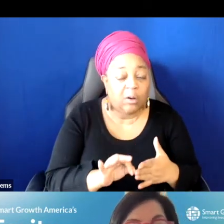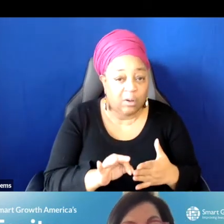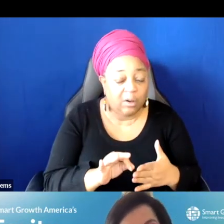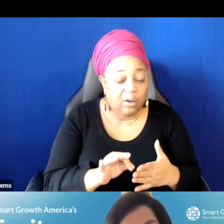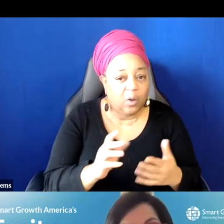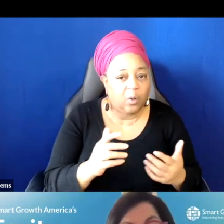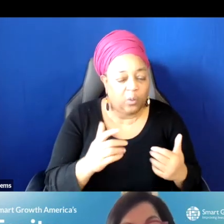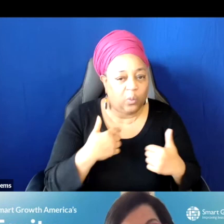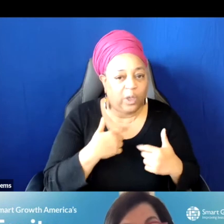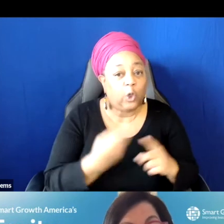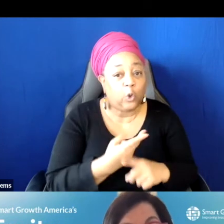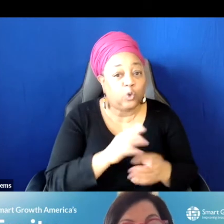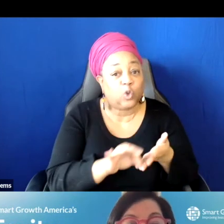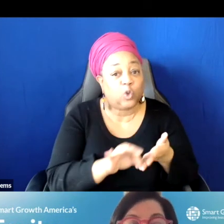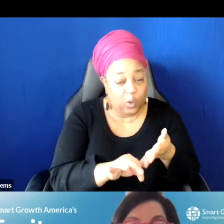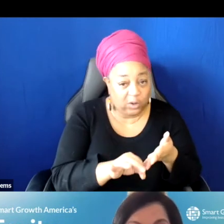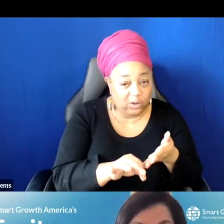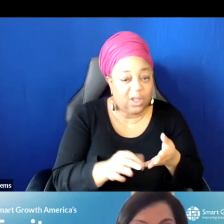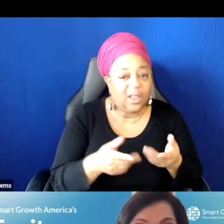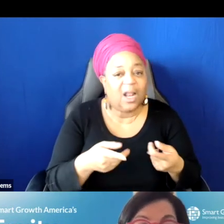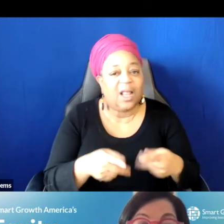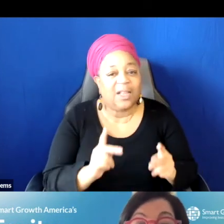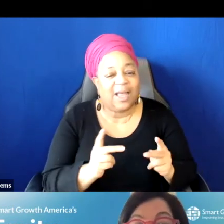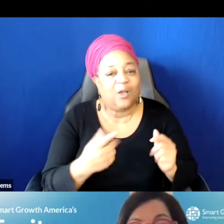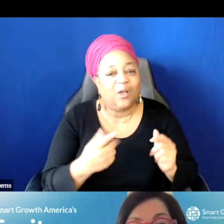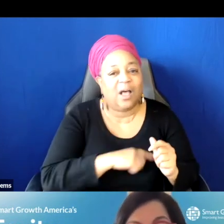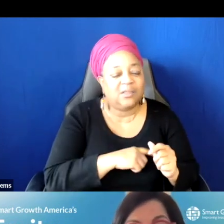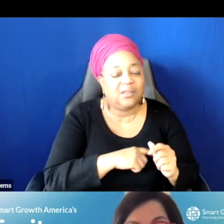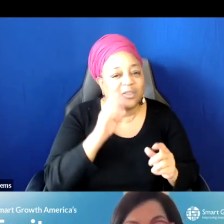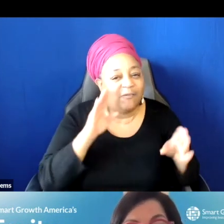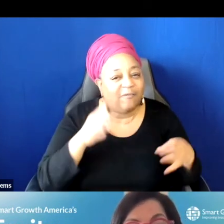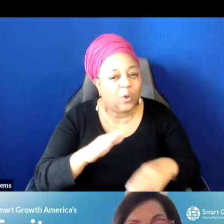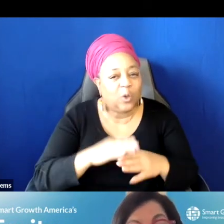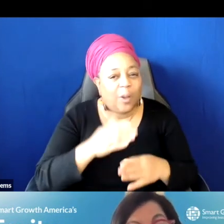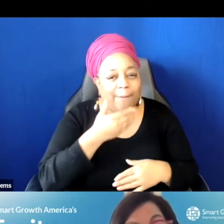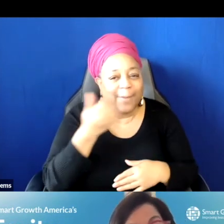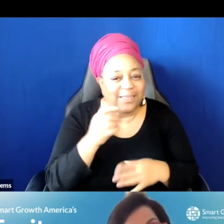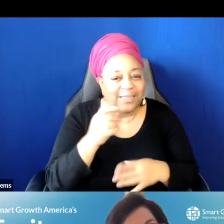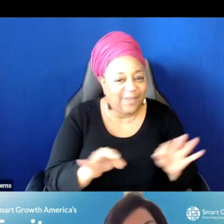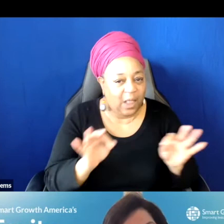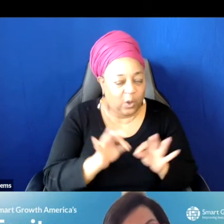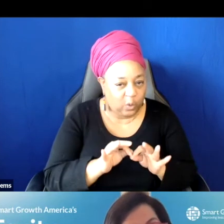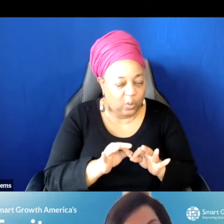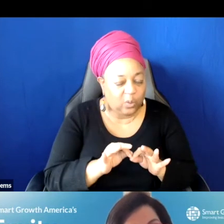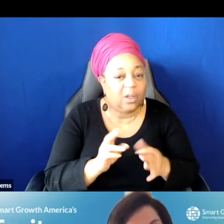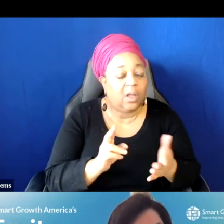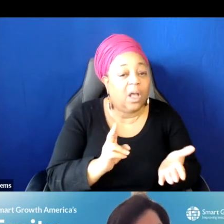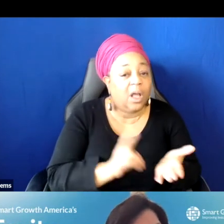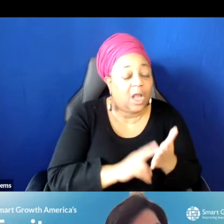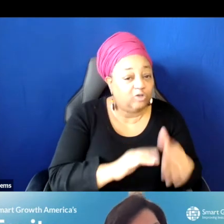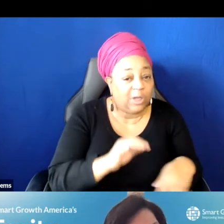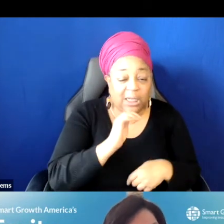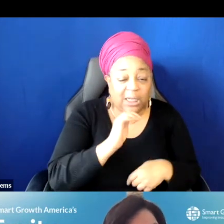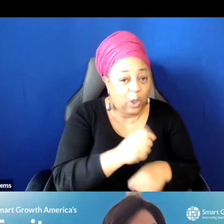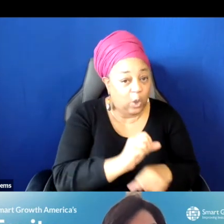again, allows us to focus on the best value. So which contractors not only will work with the local